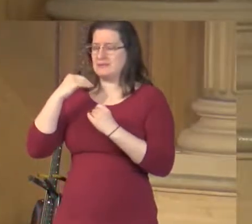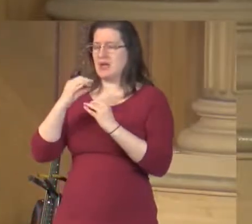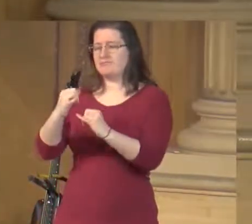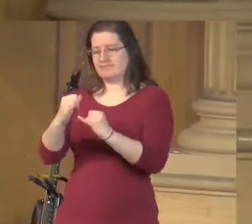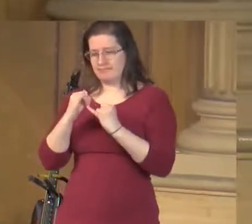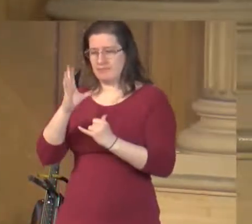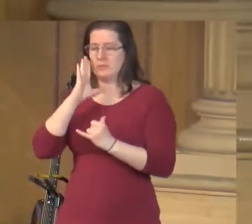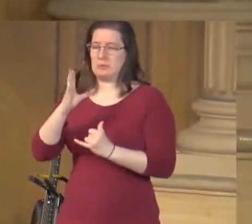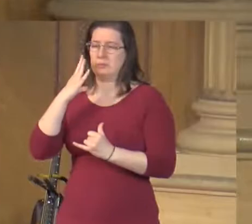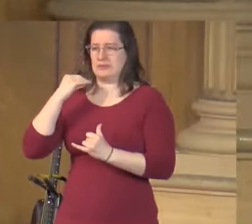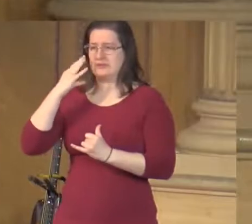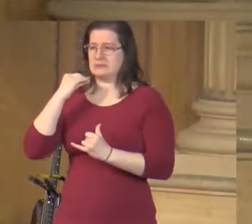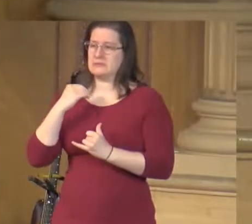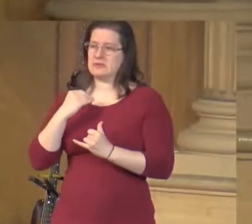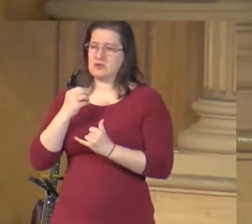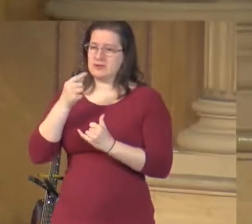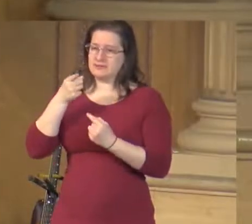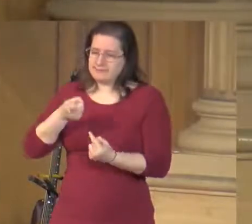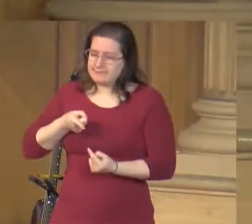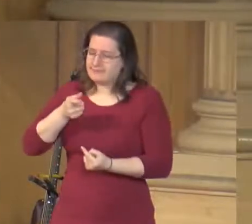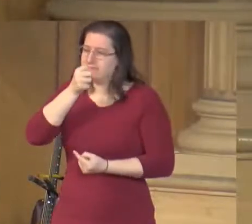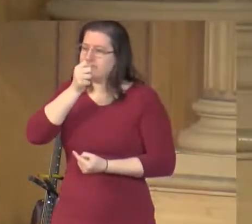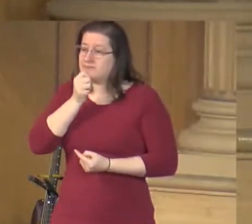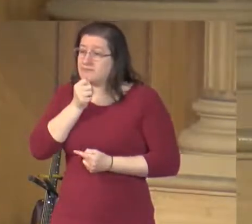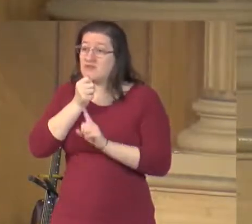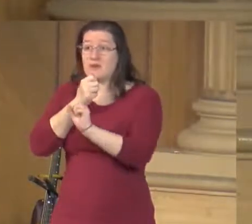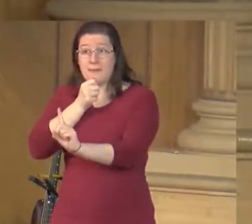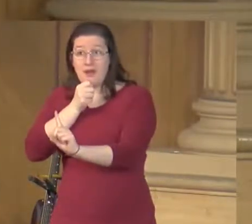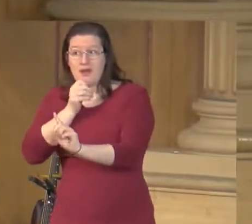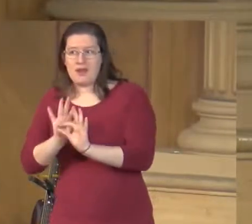Now, this is important. He rose.